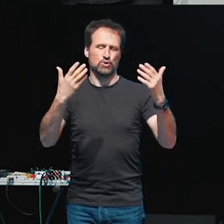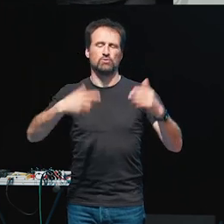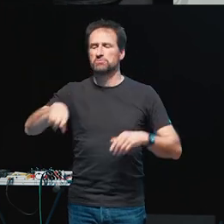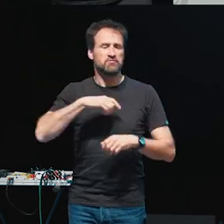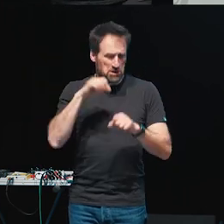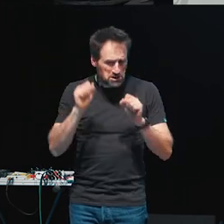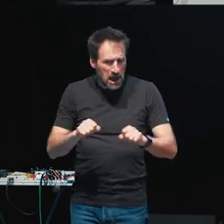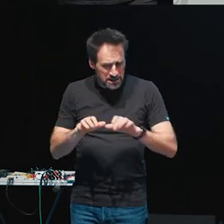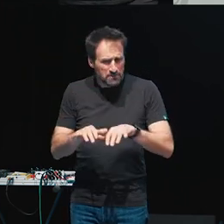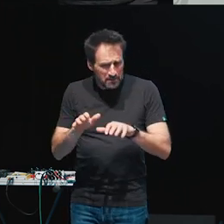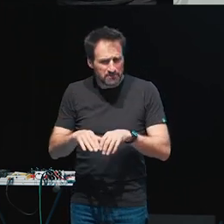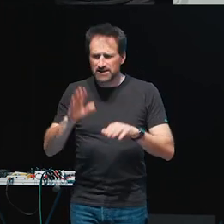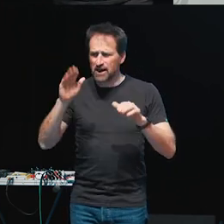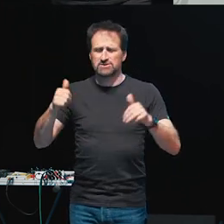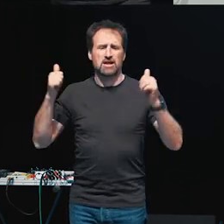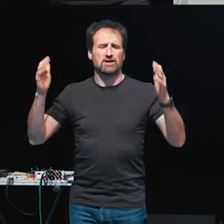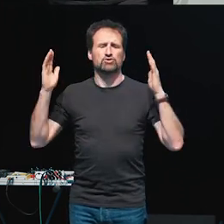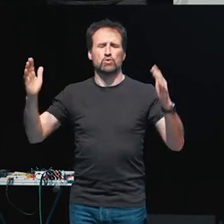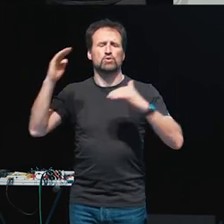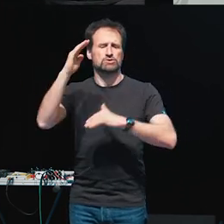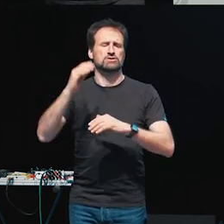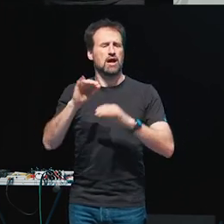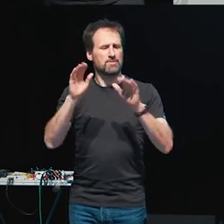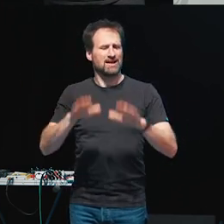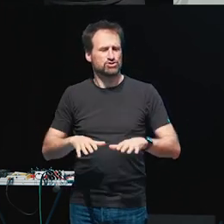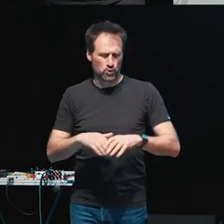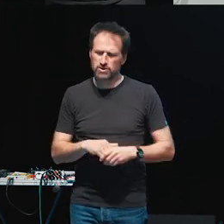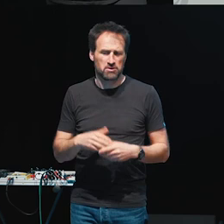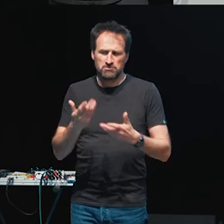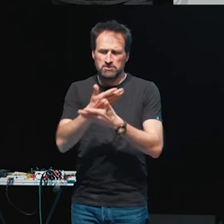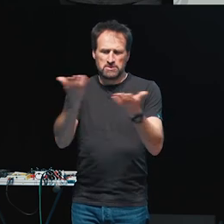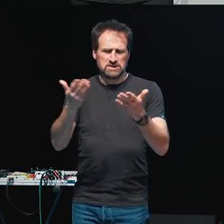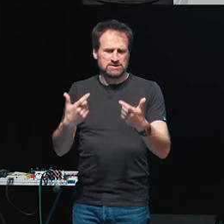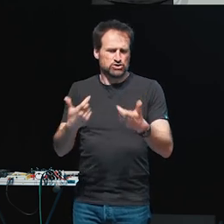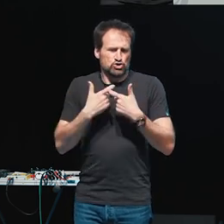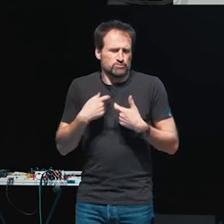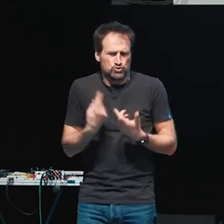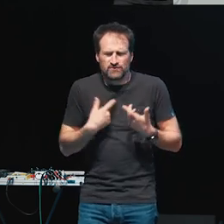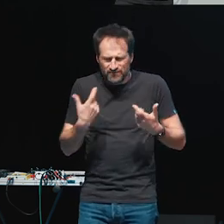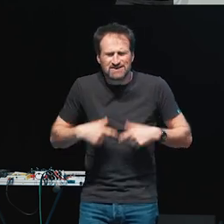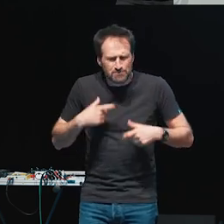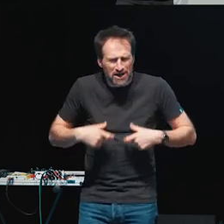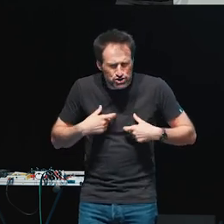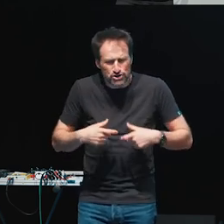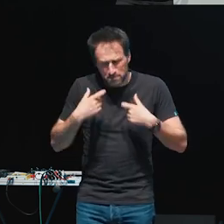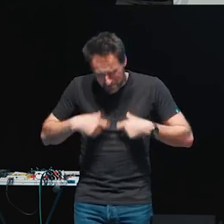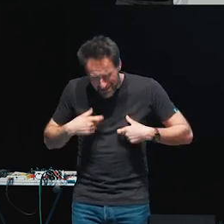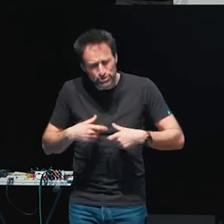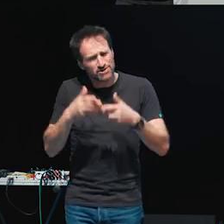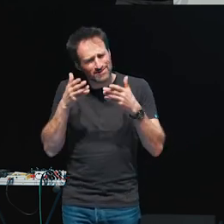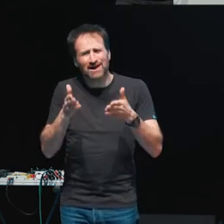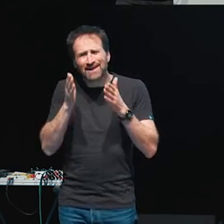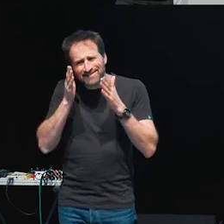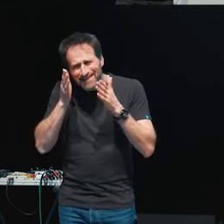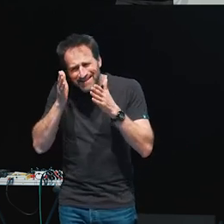big monolithic application. Nothing will stop us. People, we are humans, and humans, for some reason, have this tendency to build